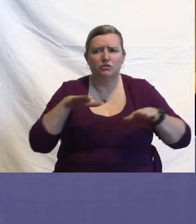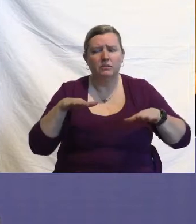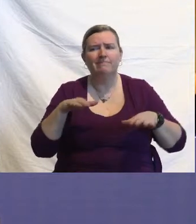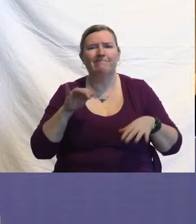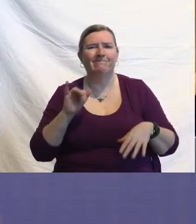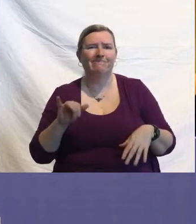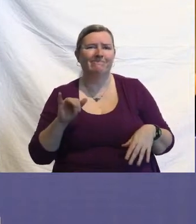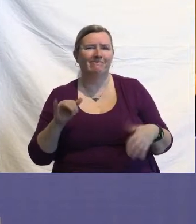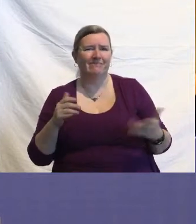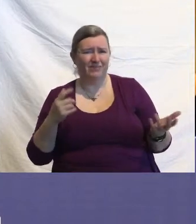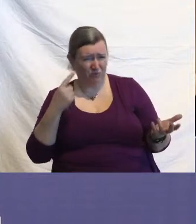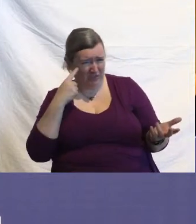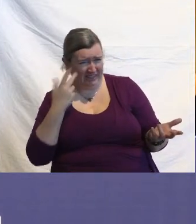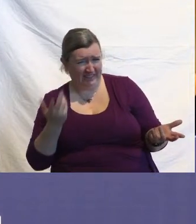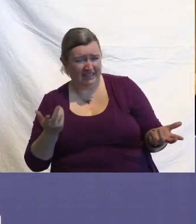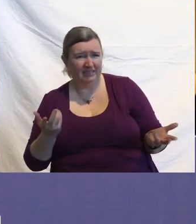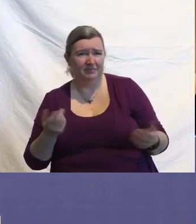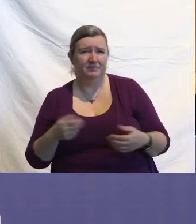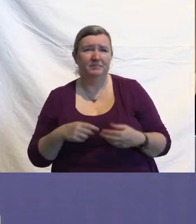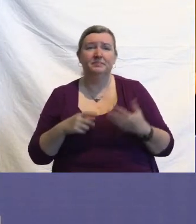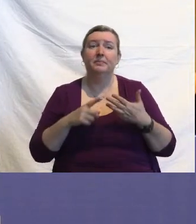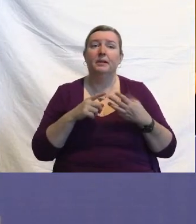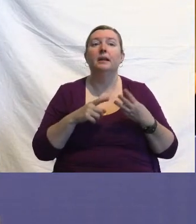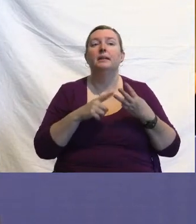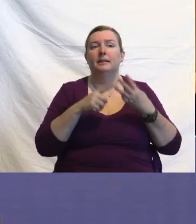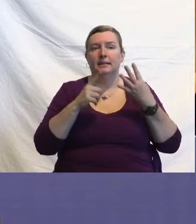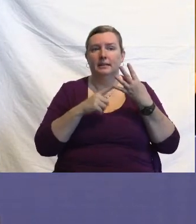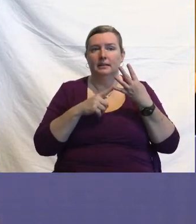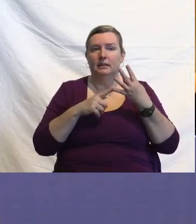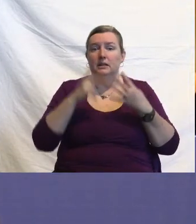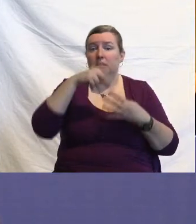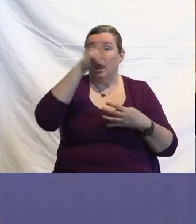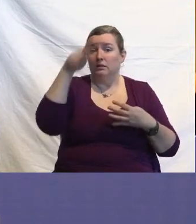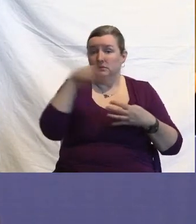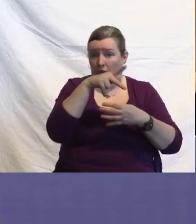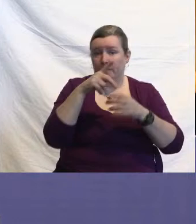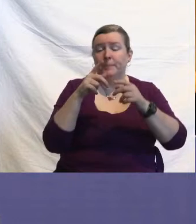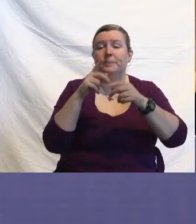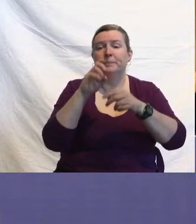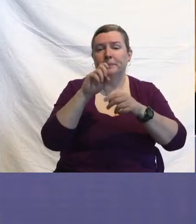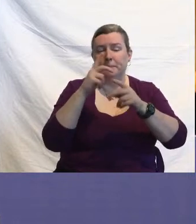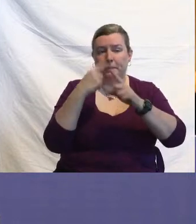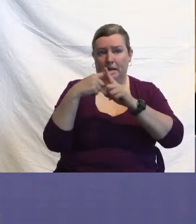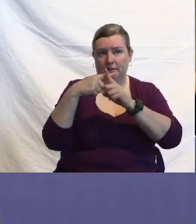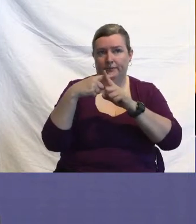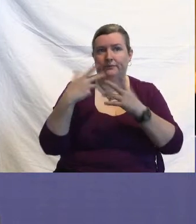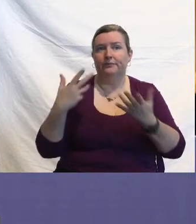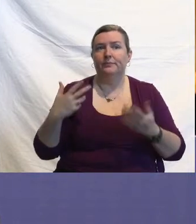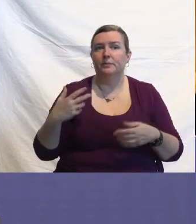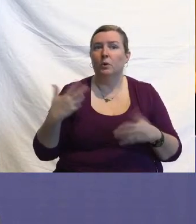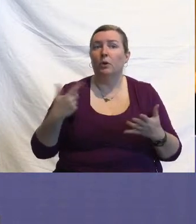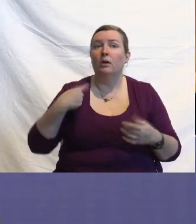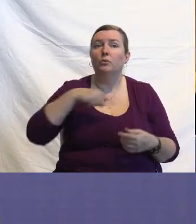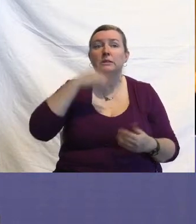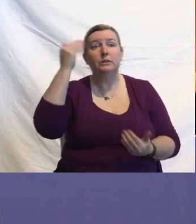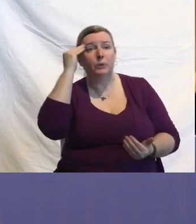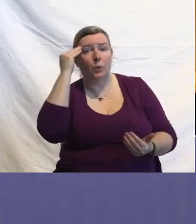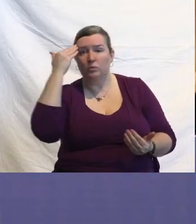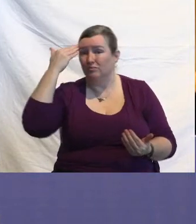Plus. You raised the issue, Governor, about what we know or don't know in terms of what's going on here in